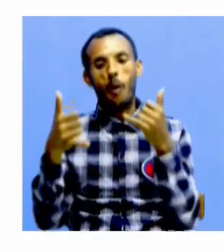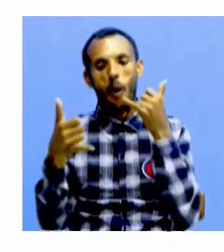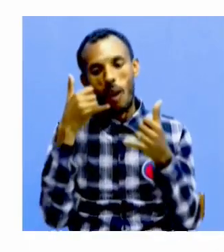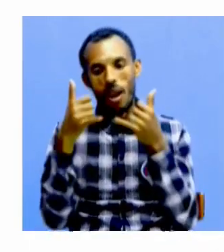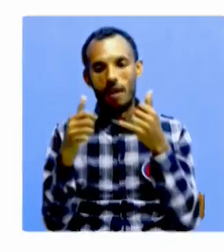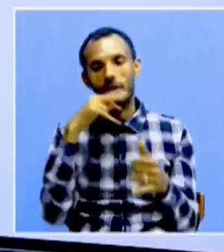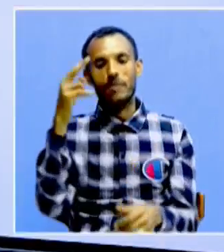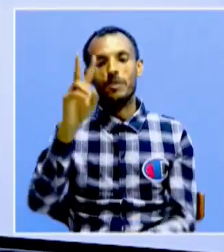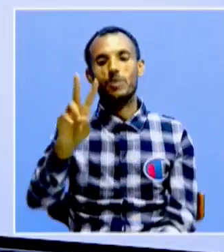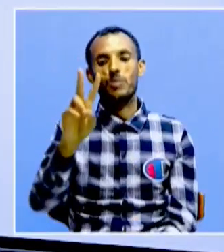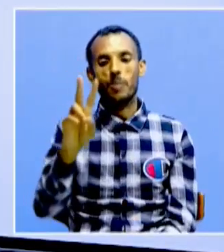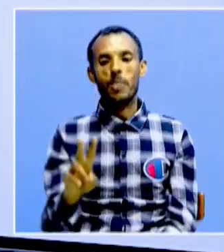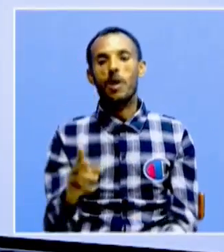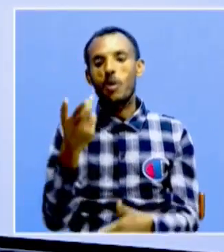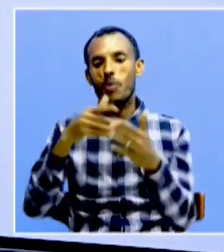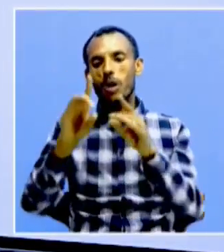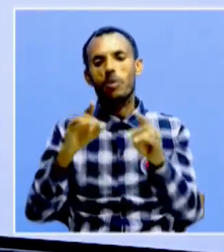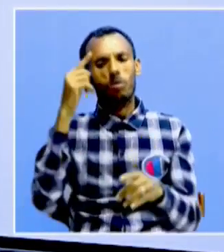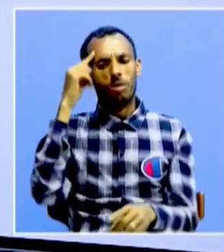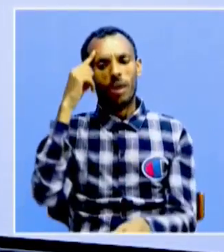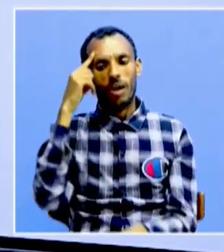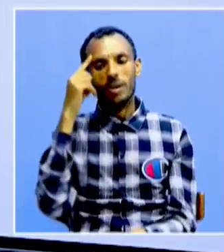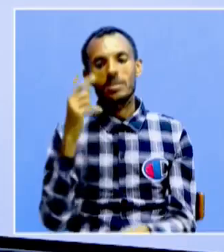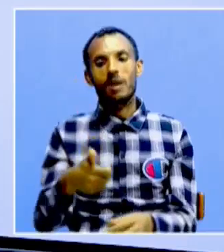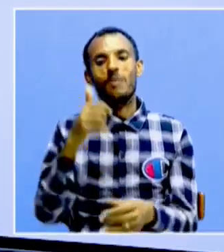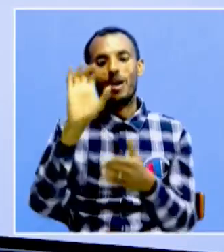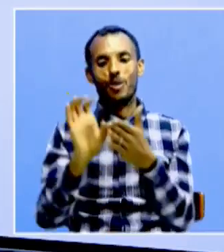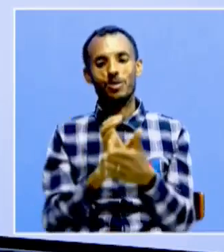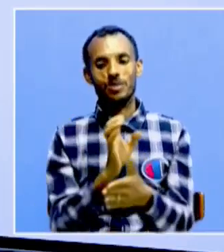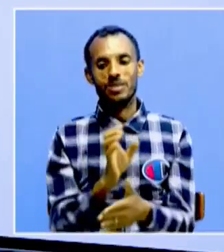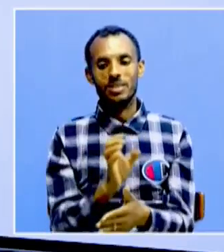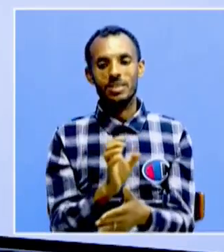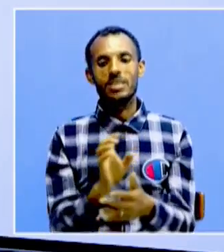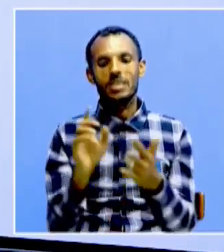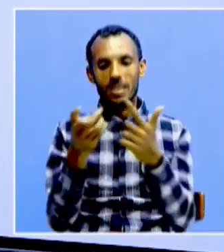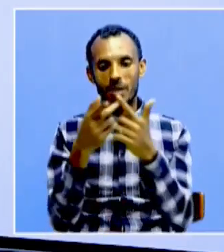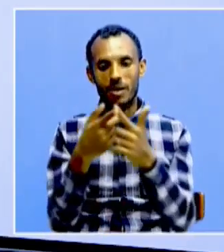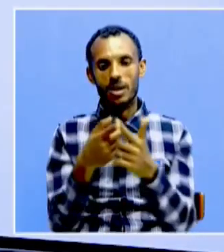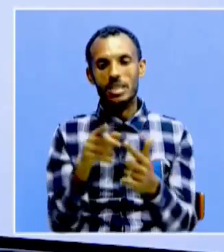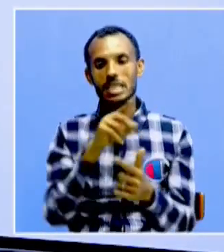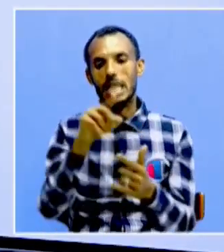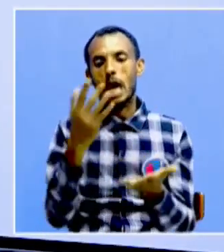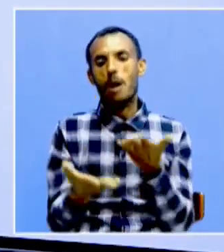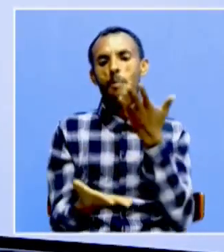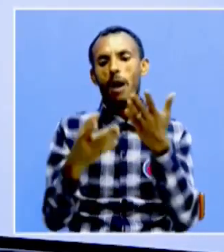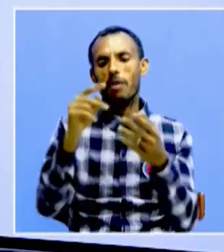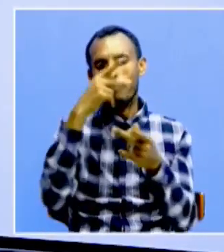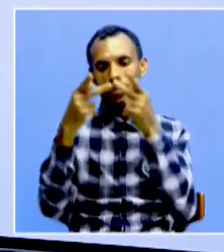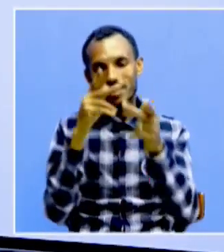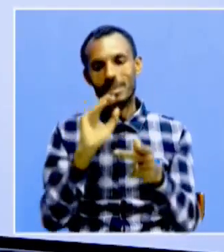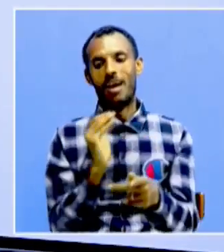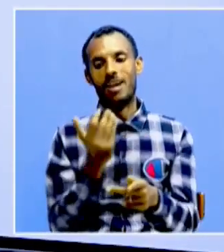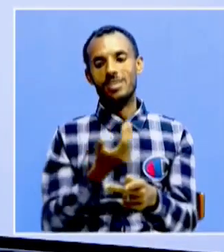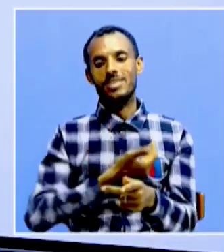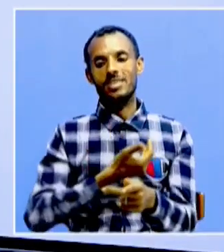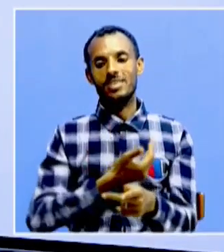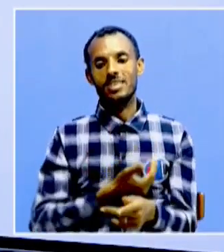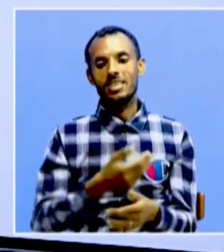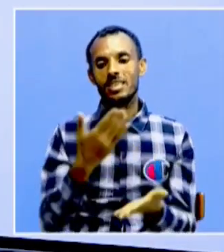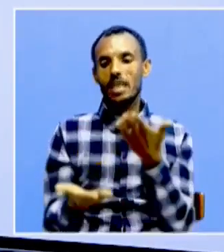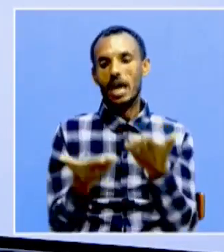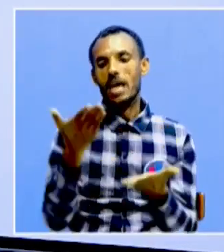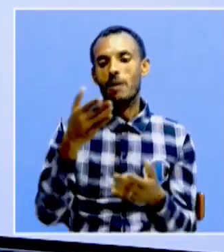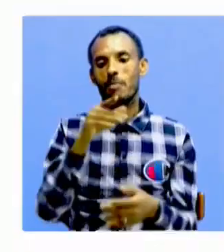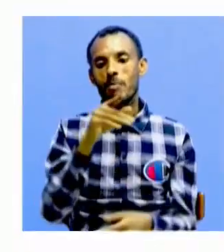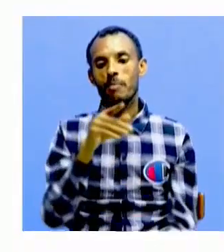simple past. So what do you think would be the main clause? The second one, they might visit us. They